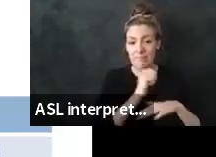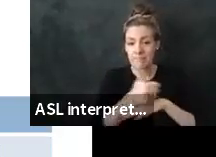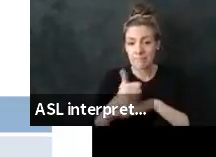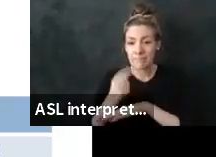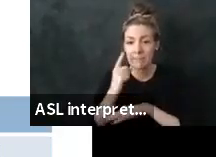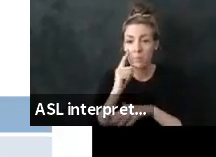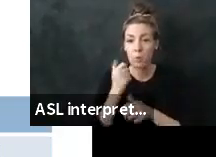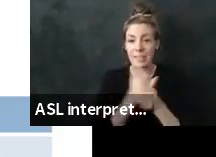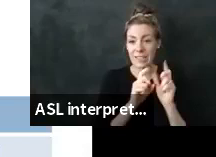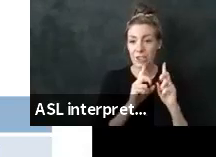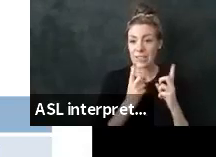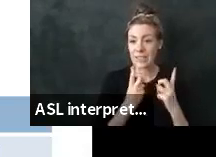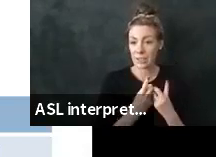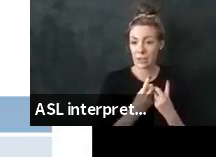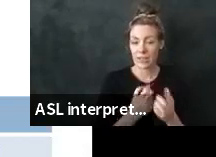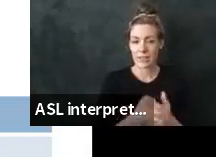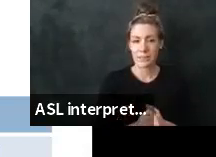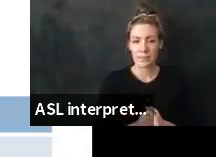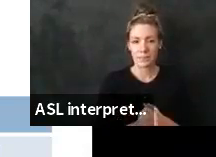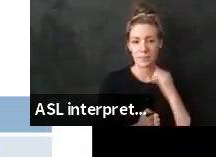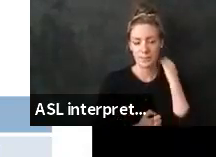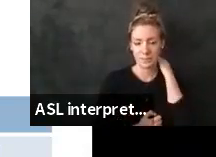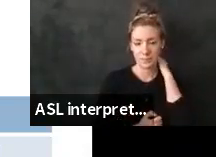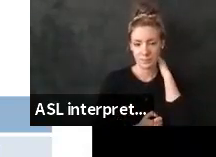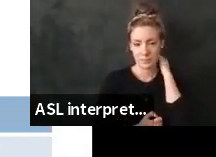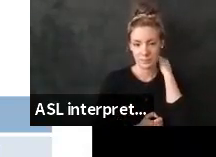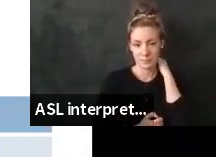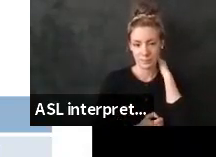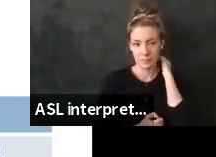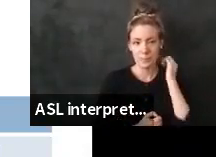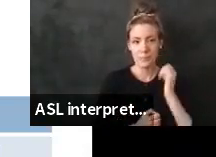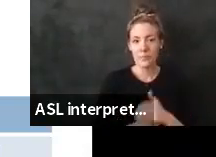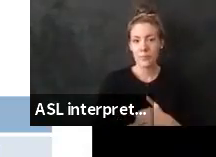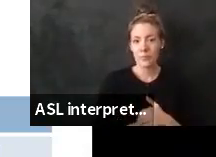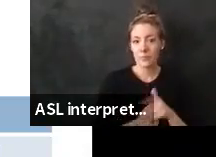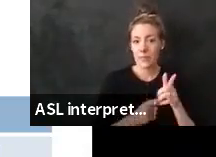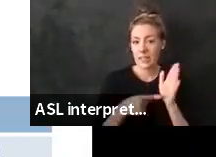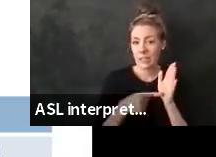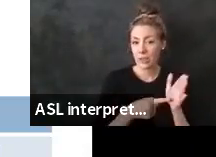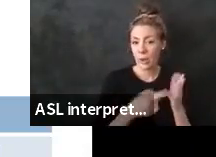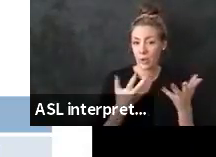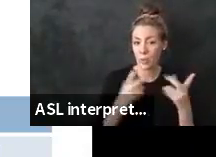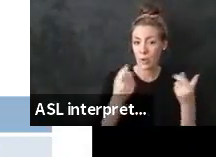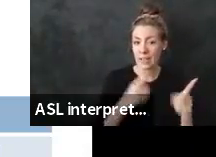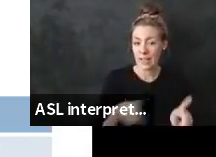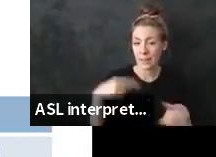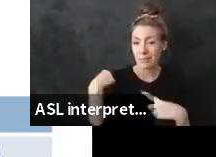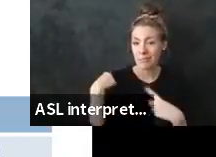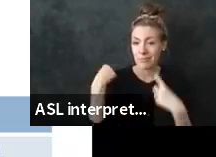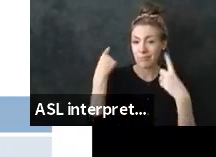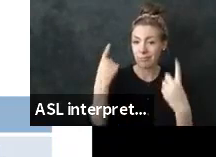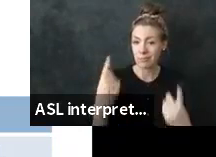districts. This gives you a snapshot of what has taken place so far. We've had